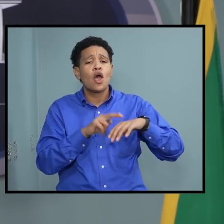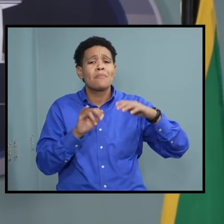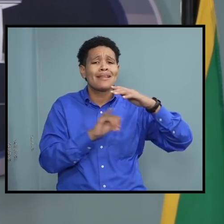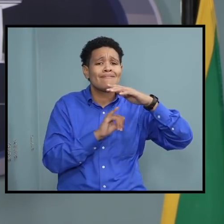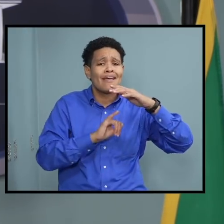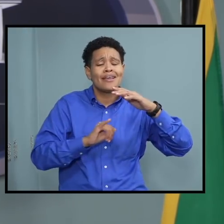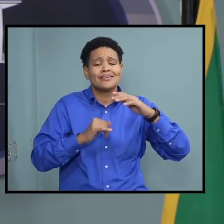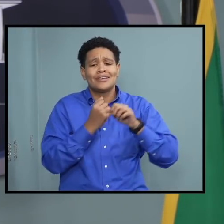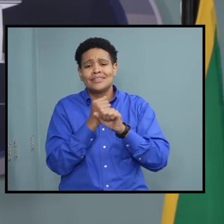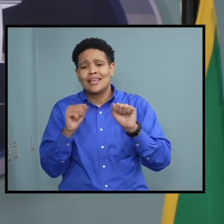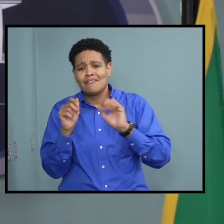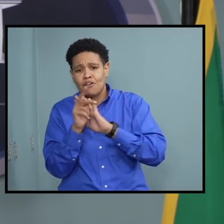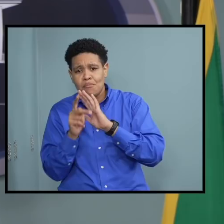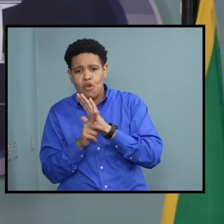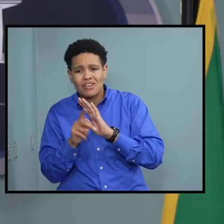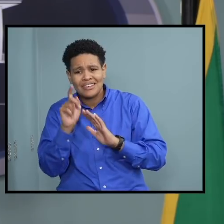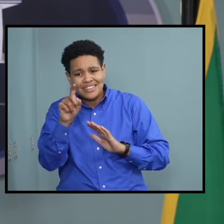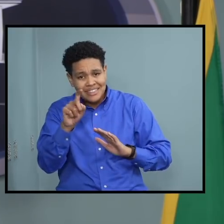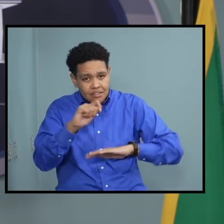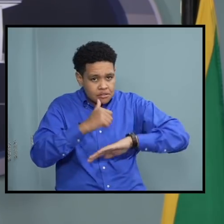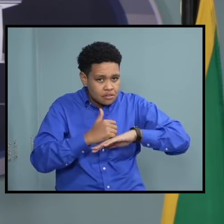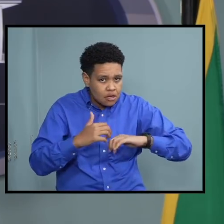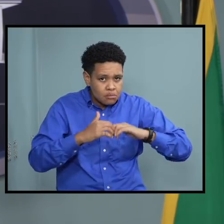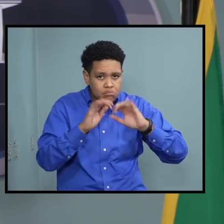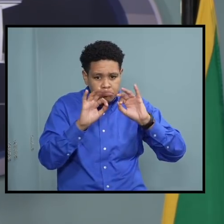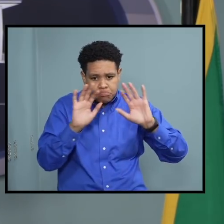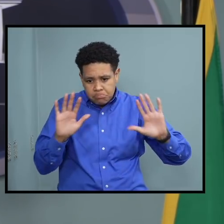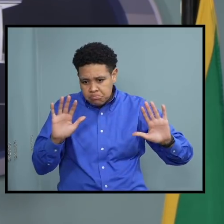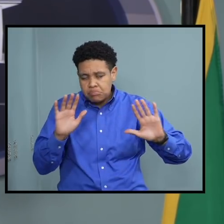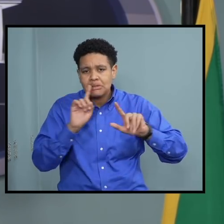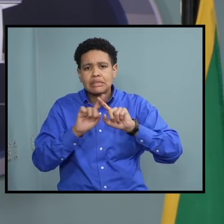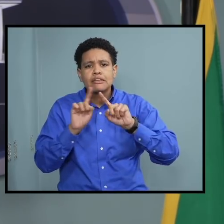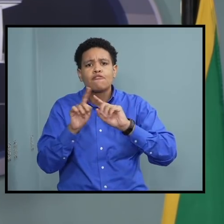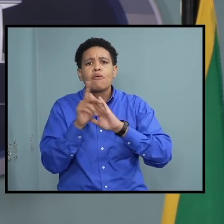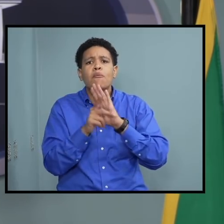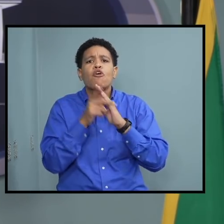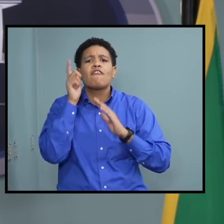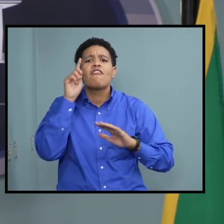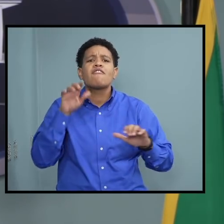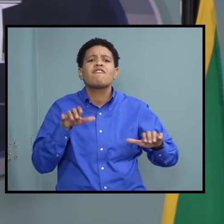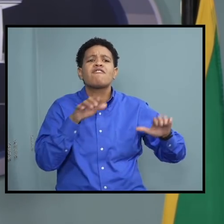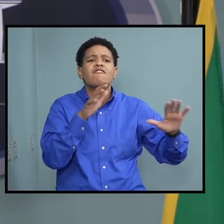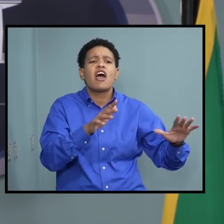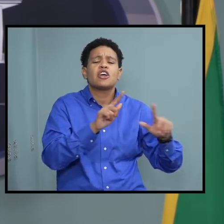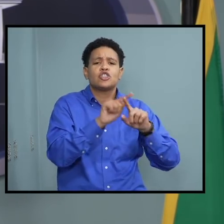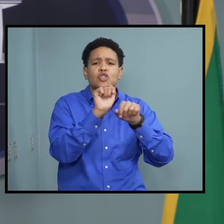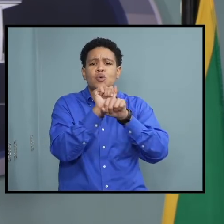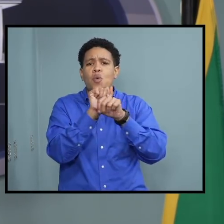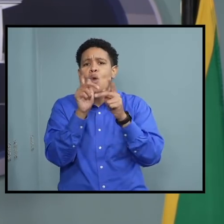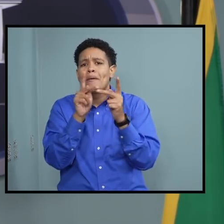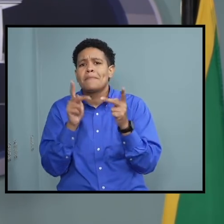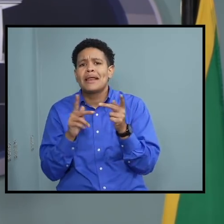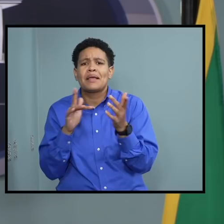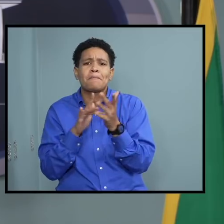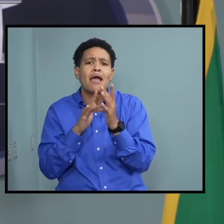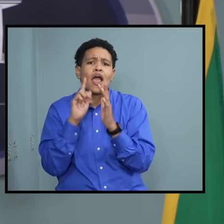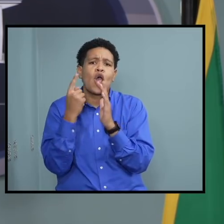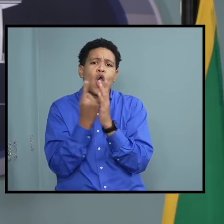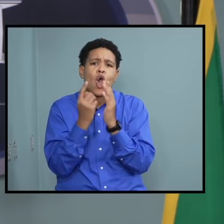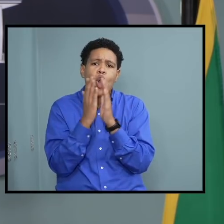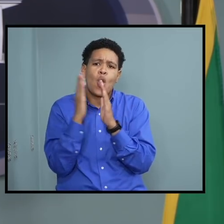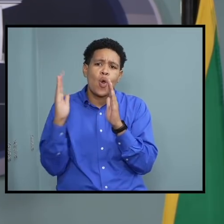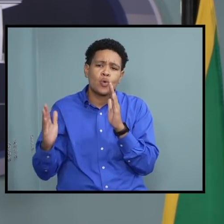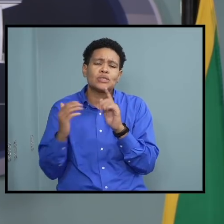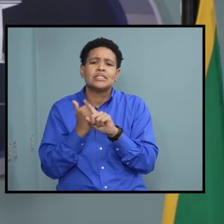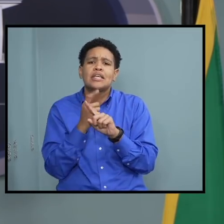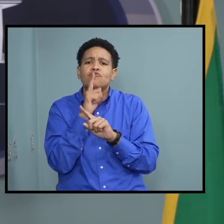and safety protocols would need to be in place. The various protocols for factories, workplaces, banking halls, etc.,